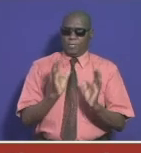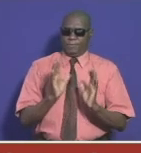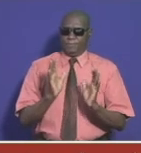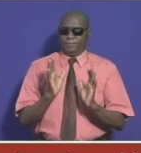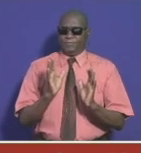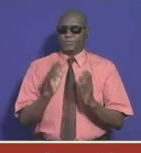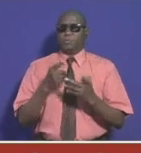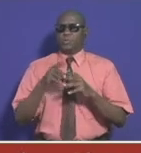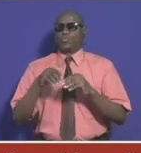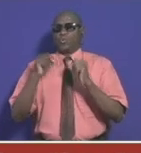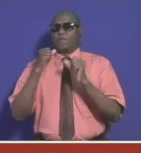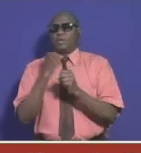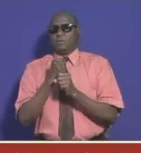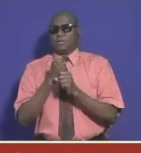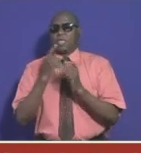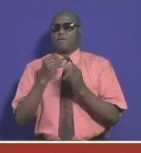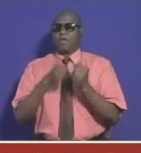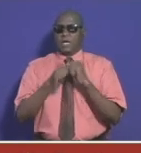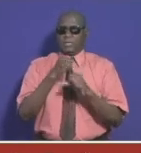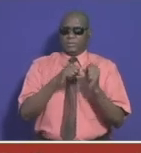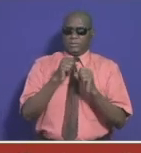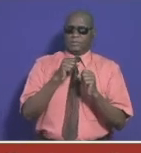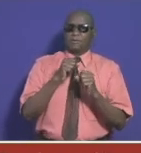to do the work. If you're acting, you are offering